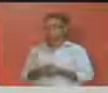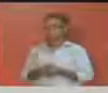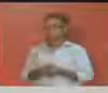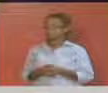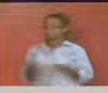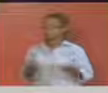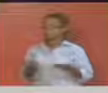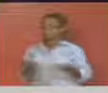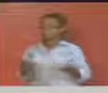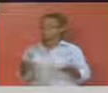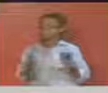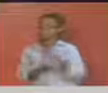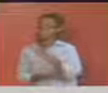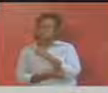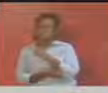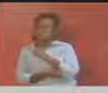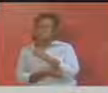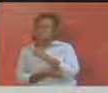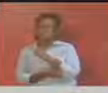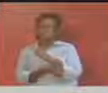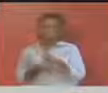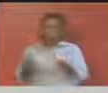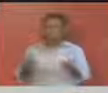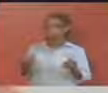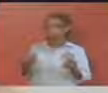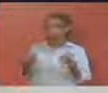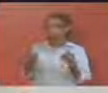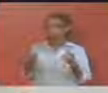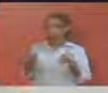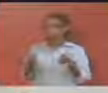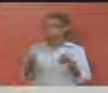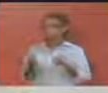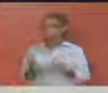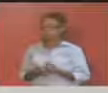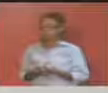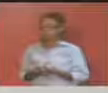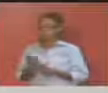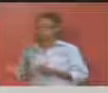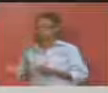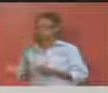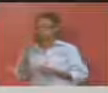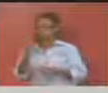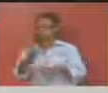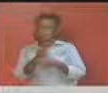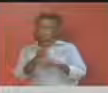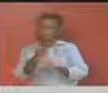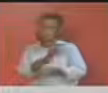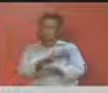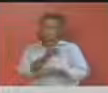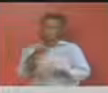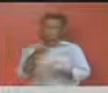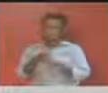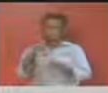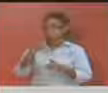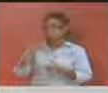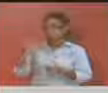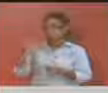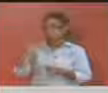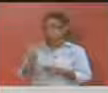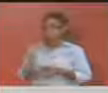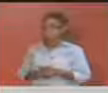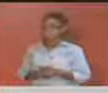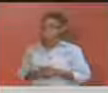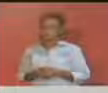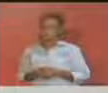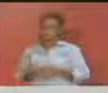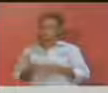country to access vaccines through COVAX. I gave you all the steps, and I said one of the steps was an indemnification